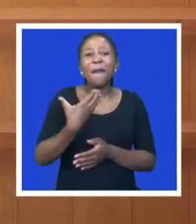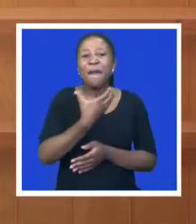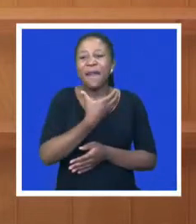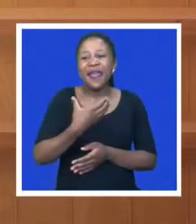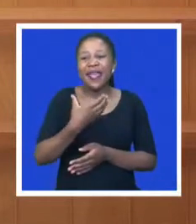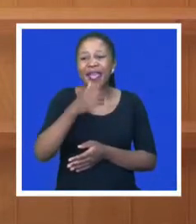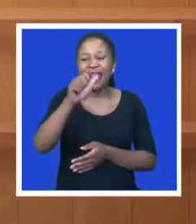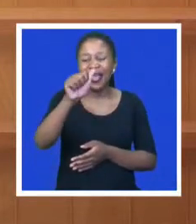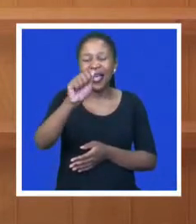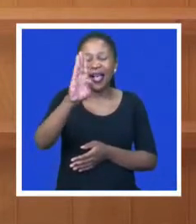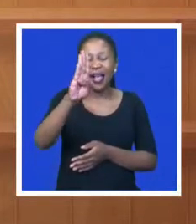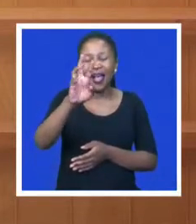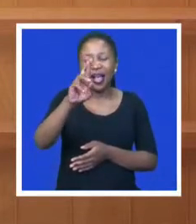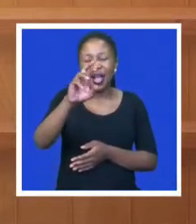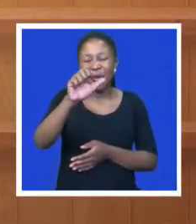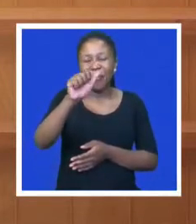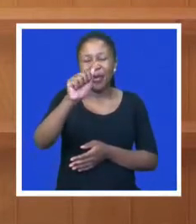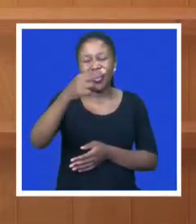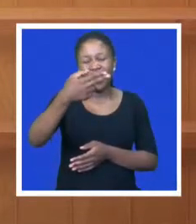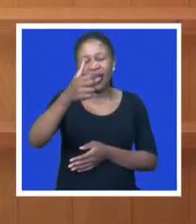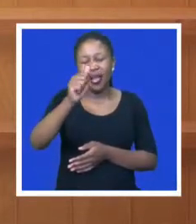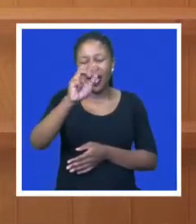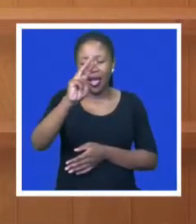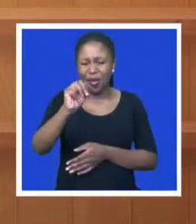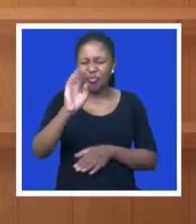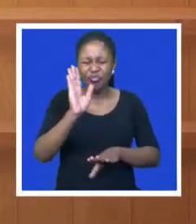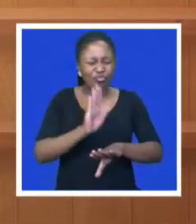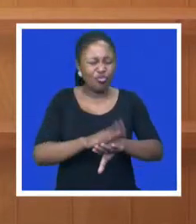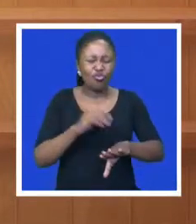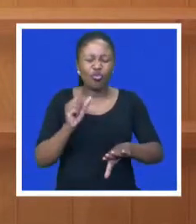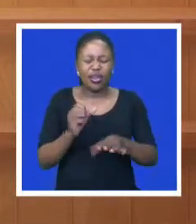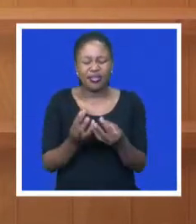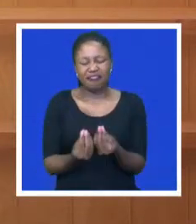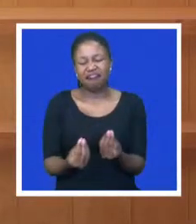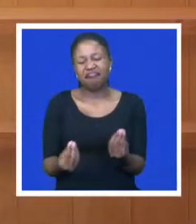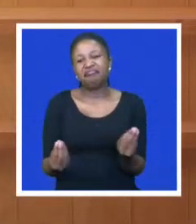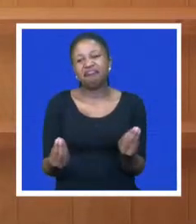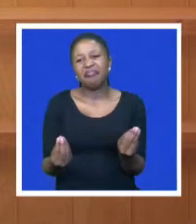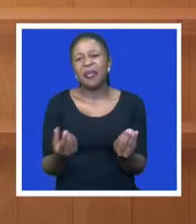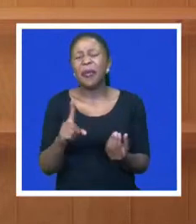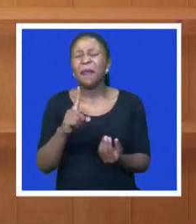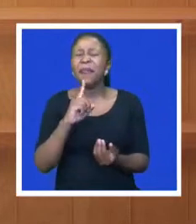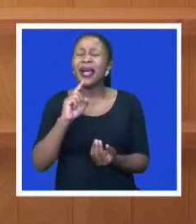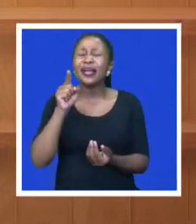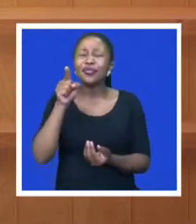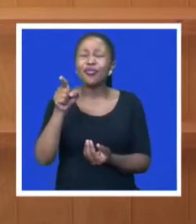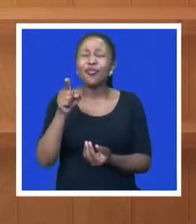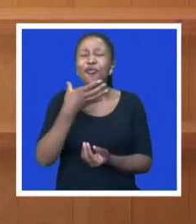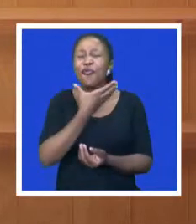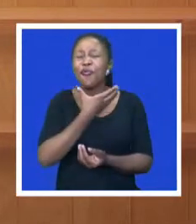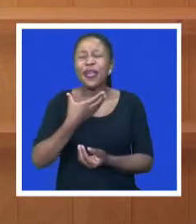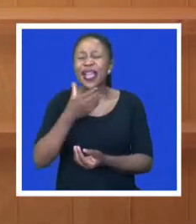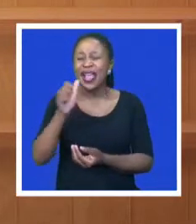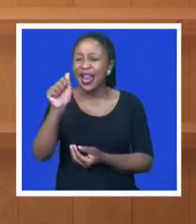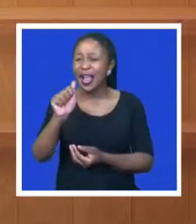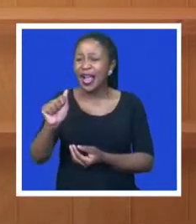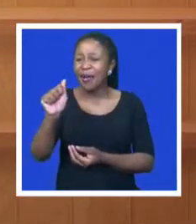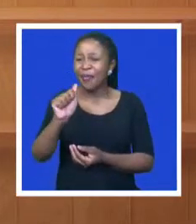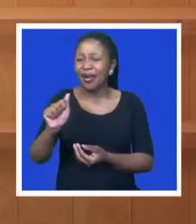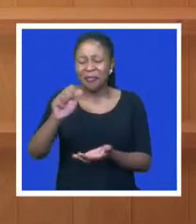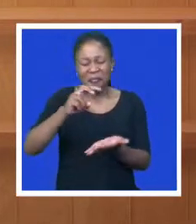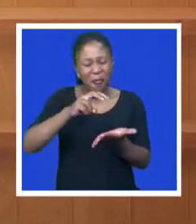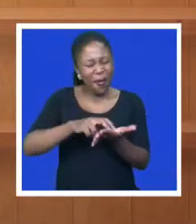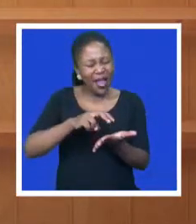but Abraham had to wait on God. And then Abraham, as it went on, there